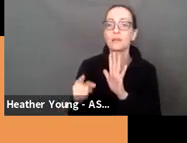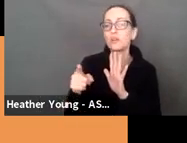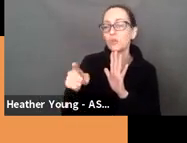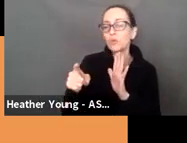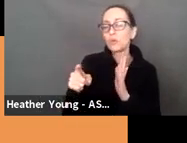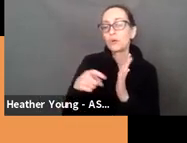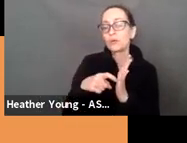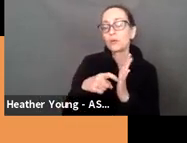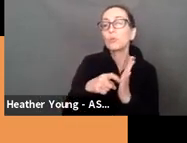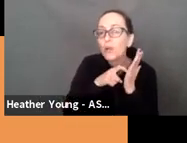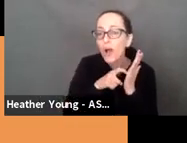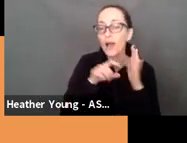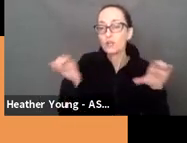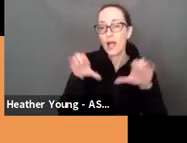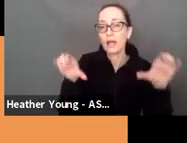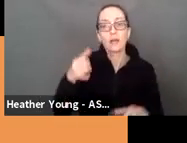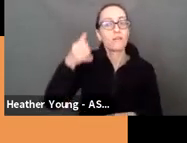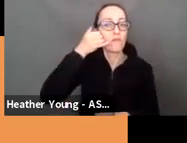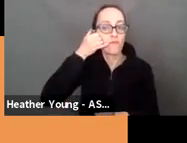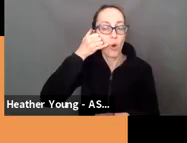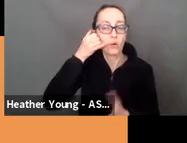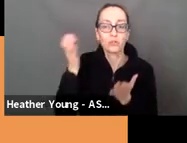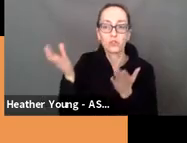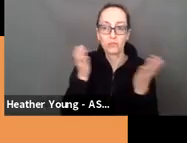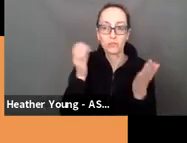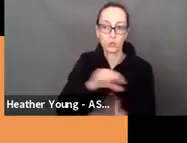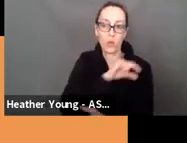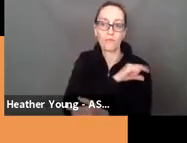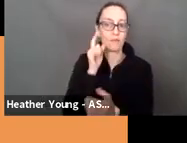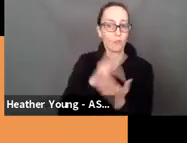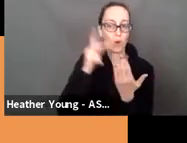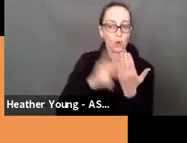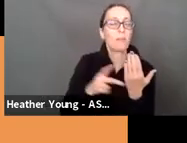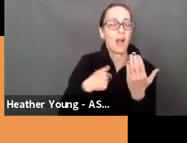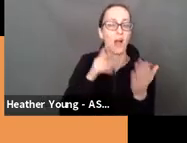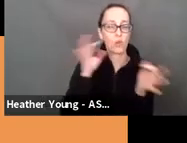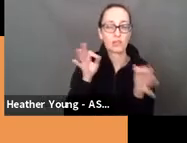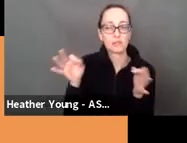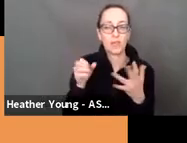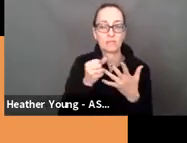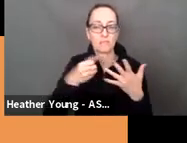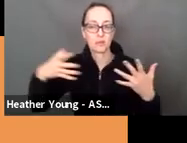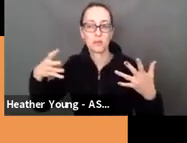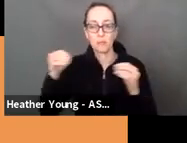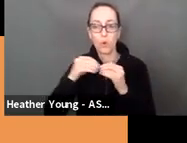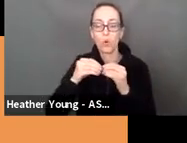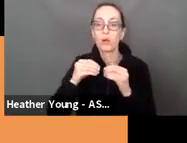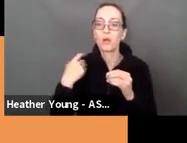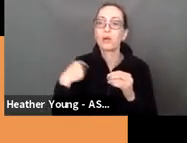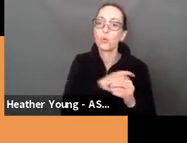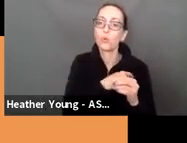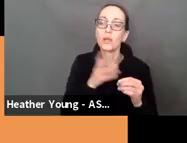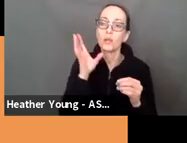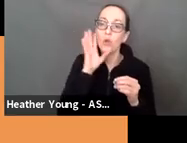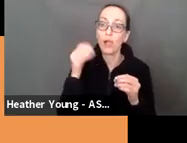to qualify for this program as well. And like I said, we're going to cover that. We are going to have a